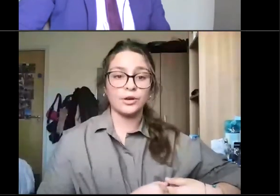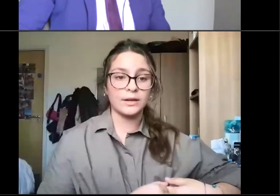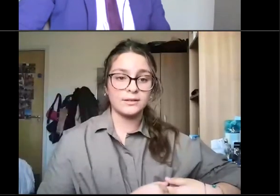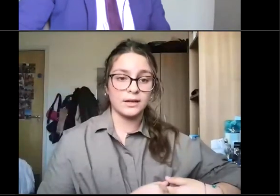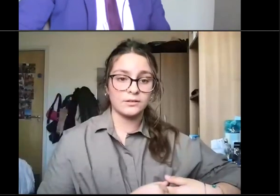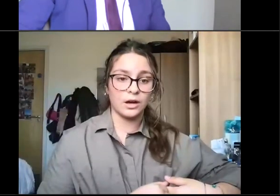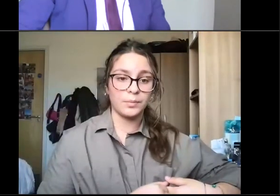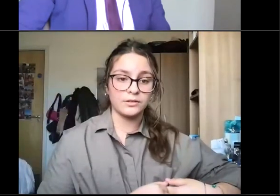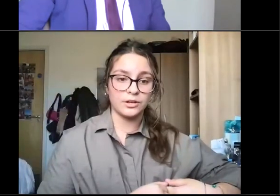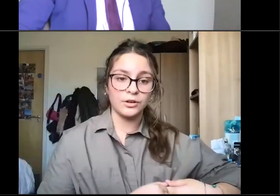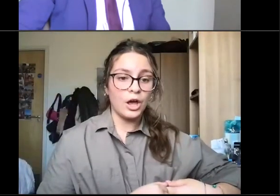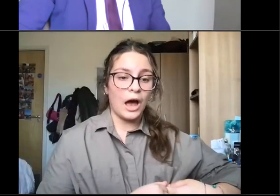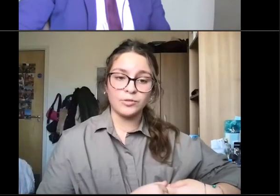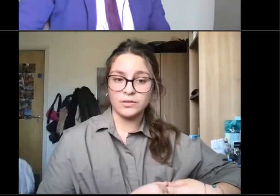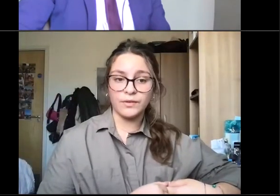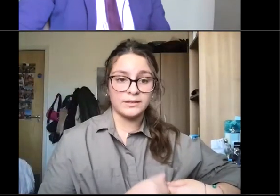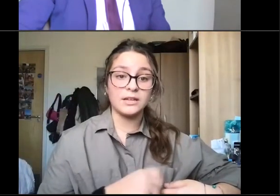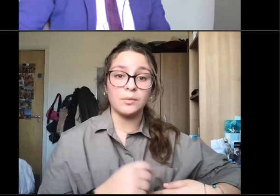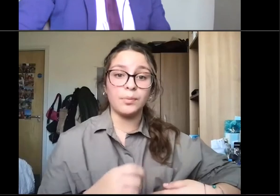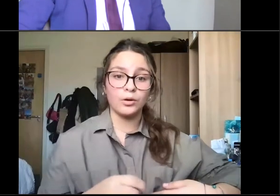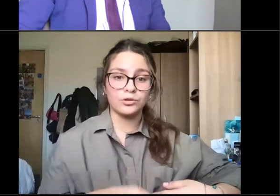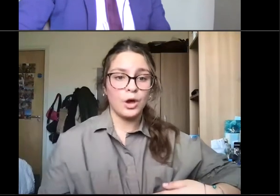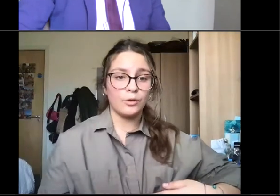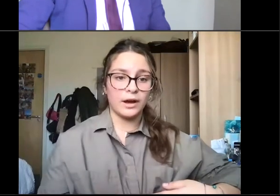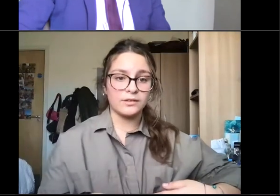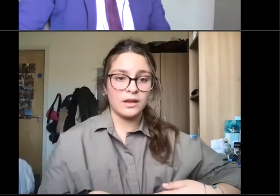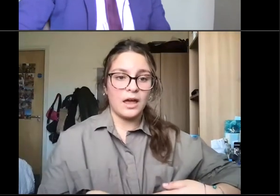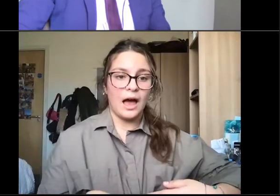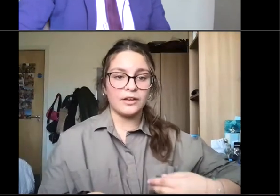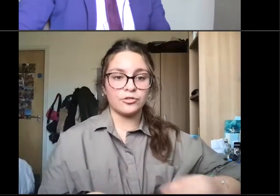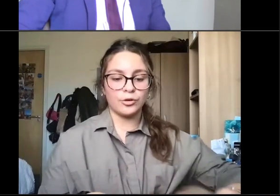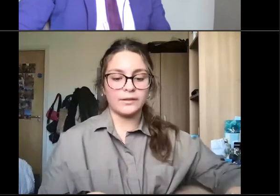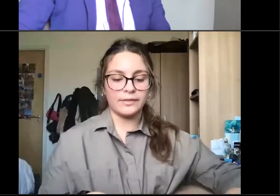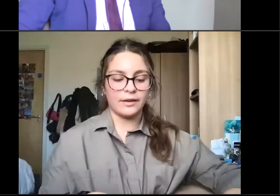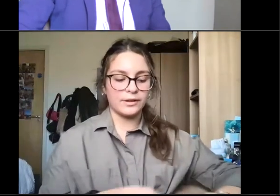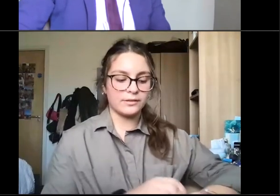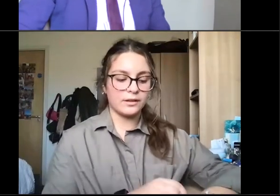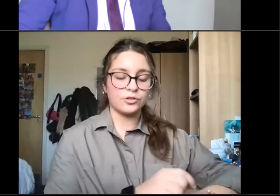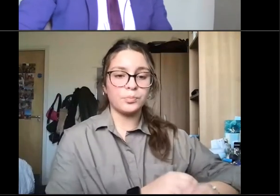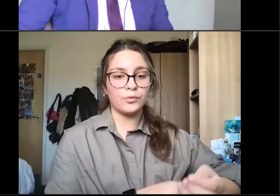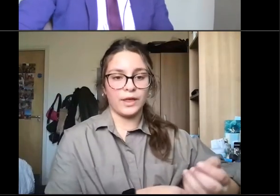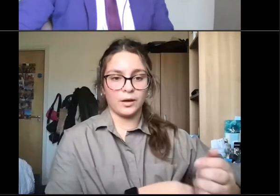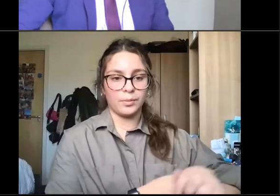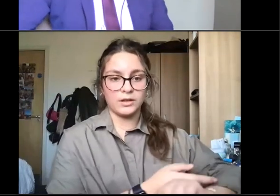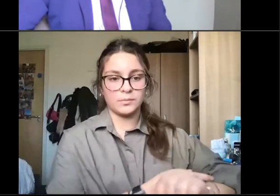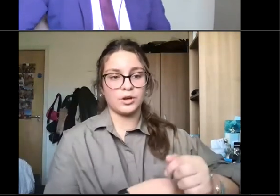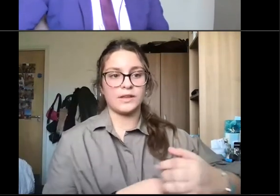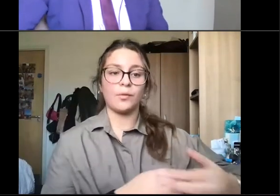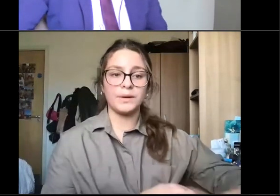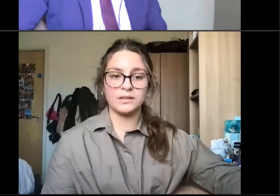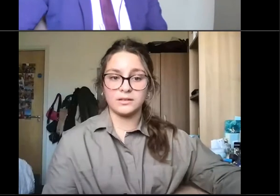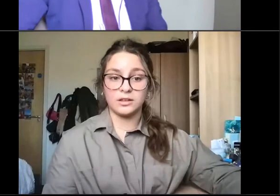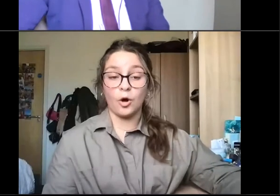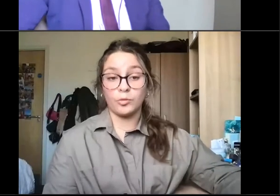very, very tokenistic as a young person. I'm just invited to tick a box, whereas ensuring that there is support for that young person,